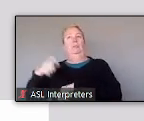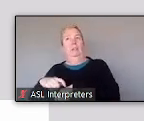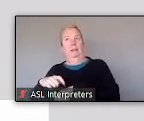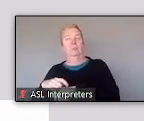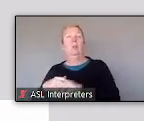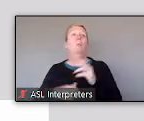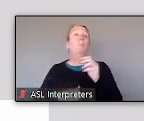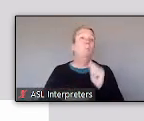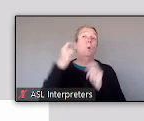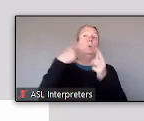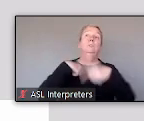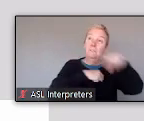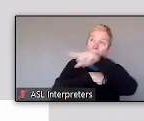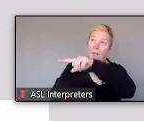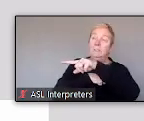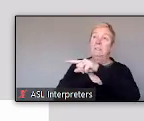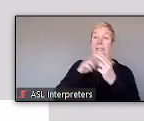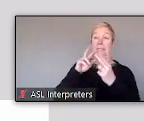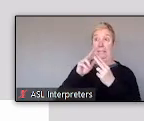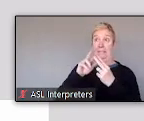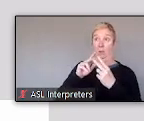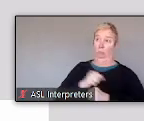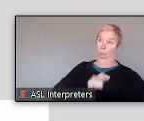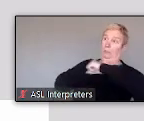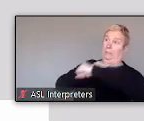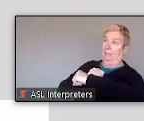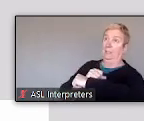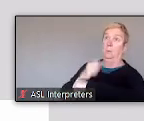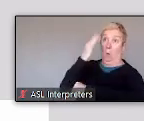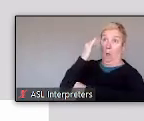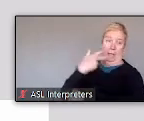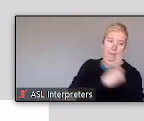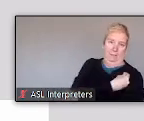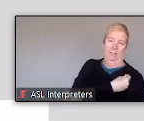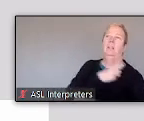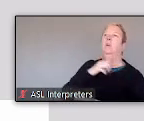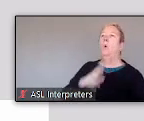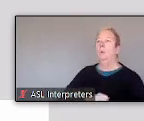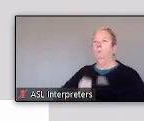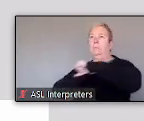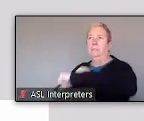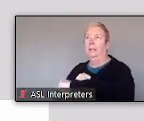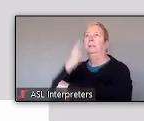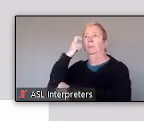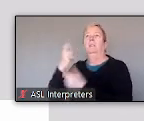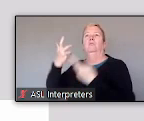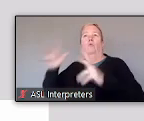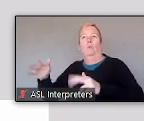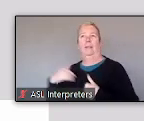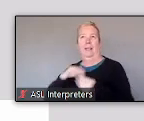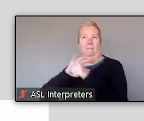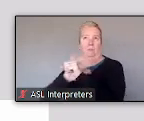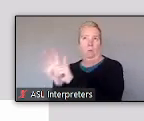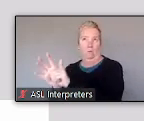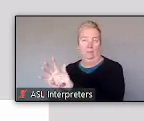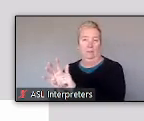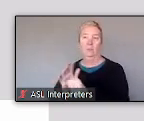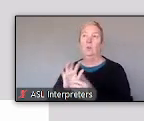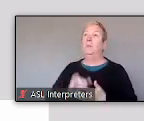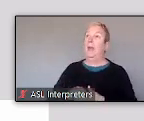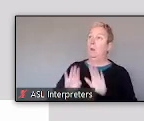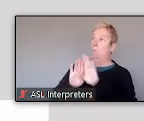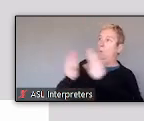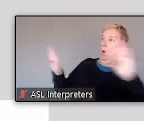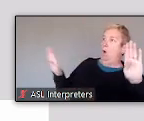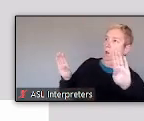us are either protected by vaccination or prior natural infections. So this creates this wall